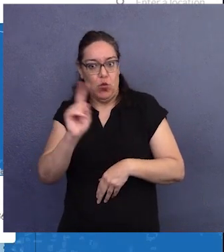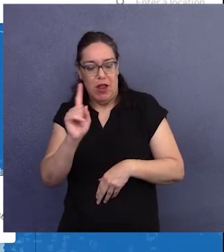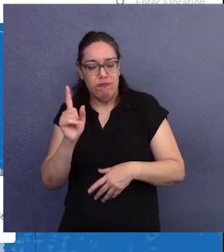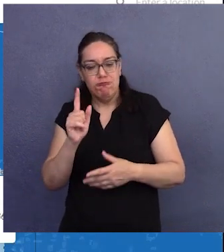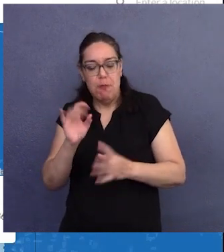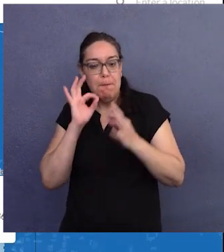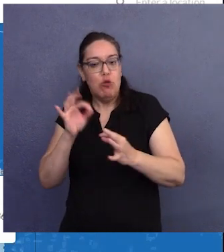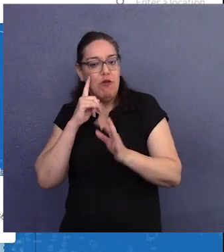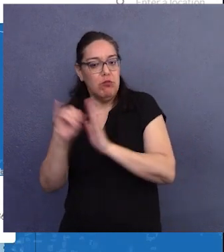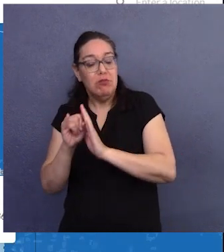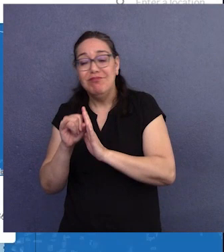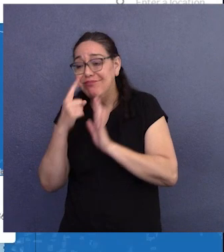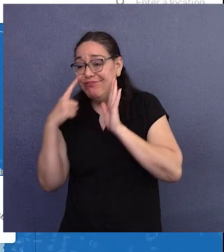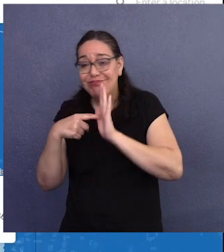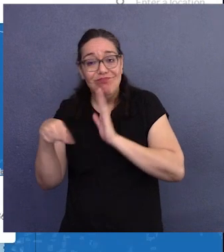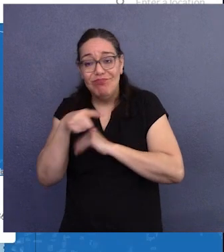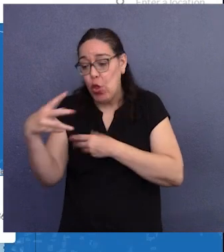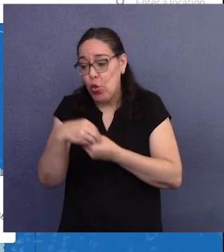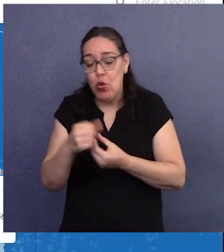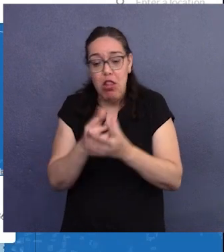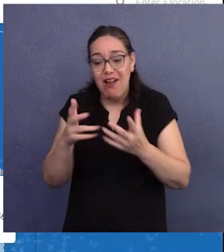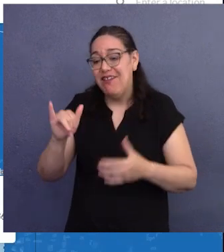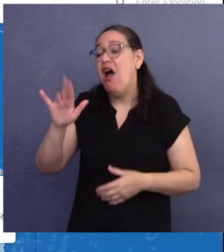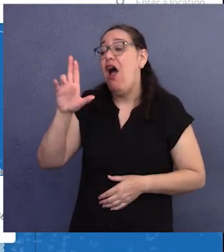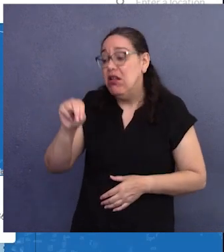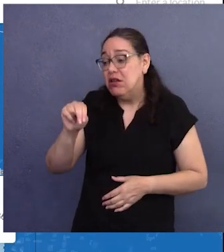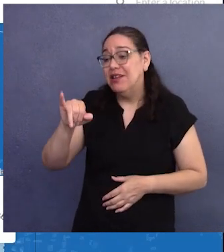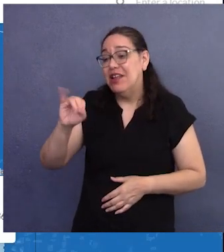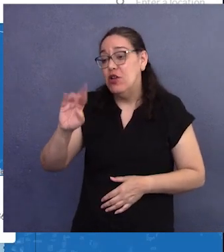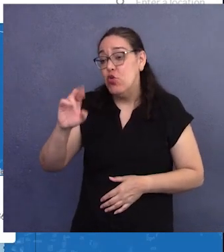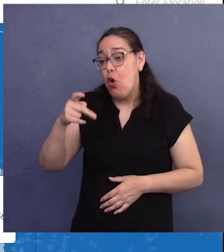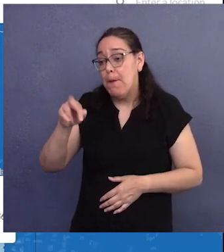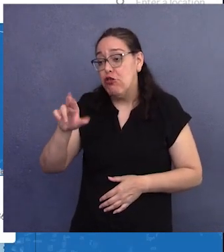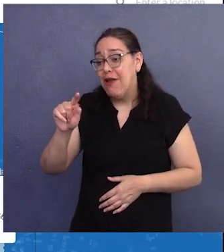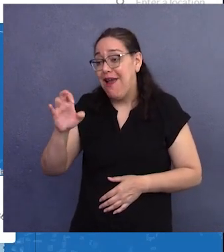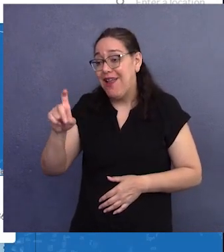of unincorporated areas and definitely does not include tribal